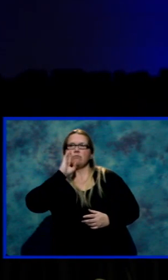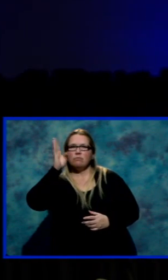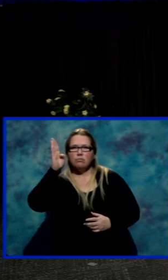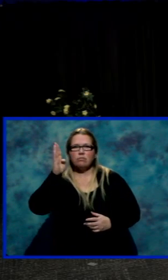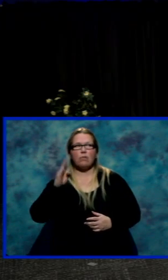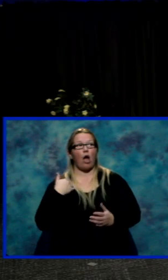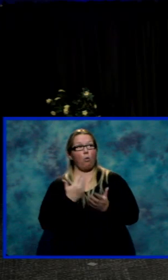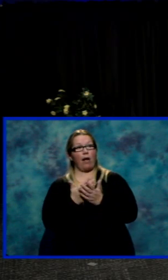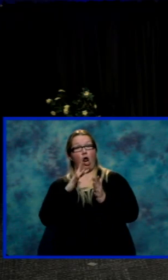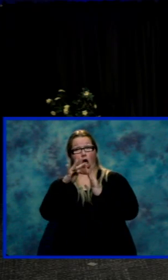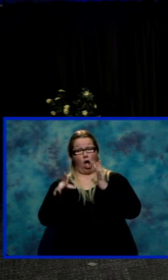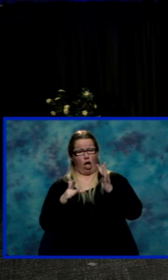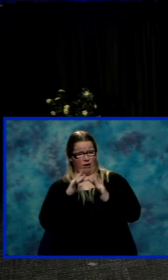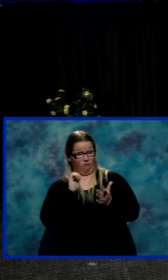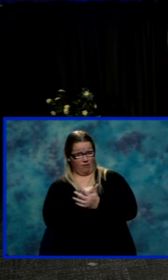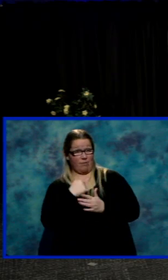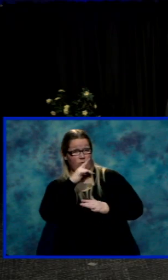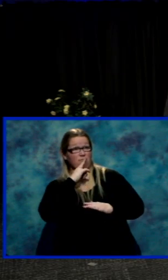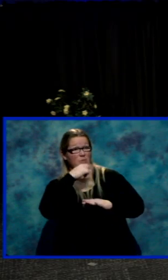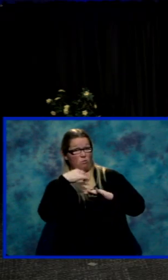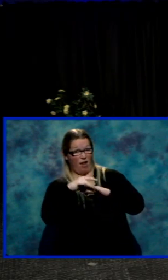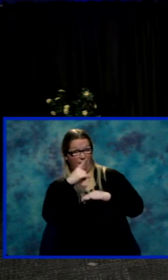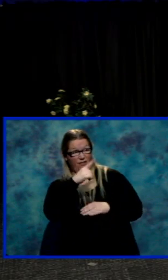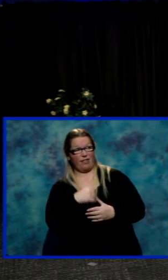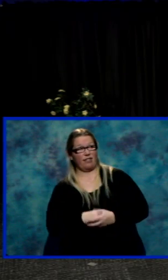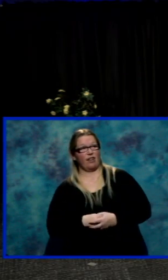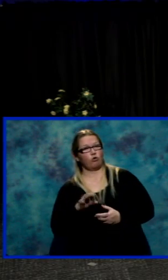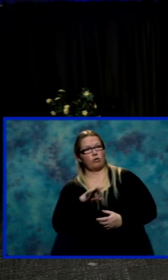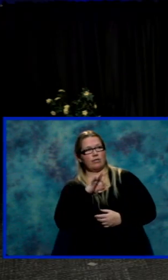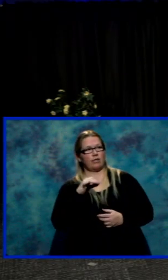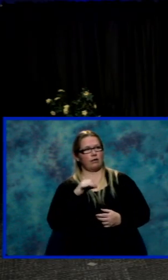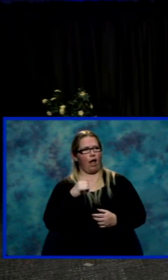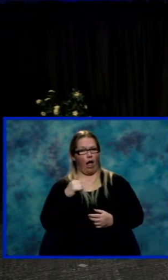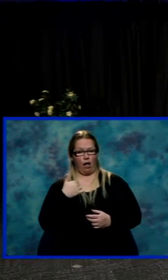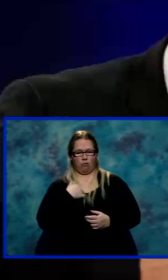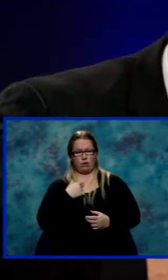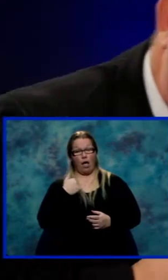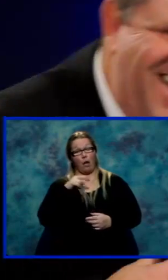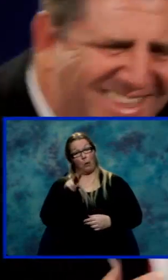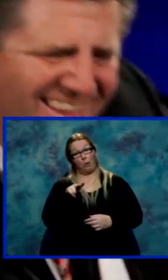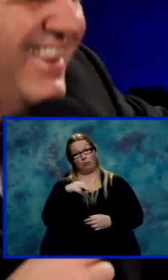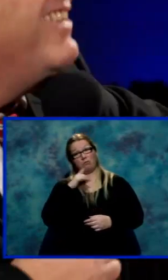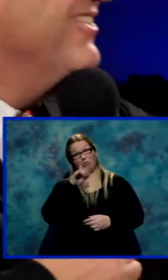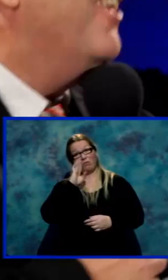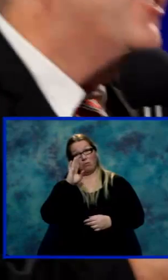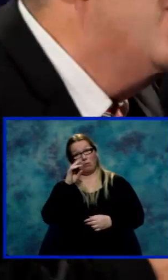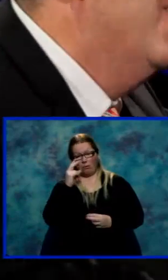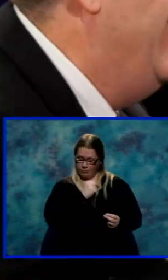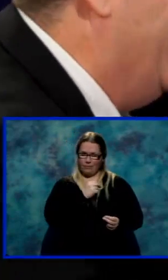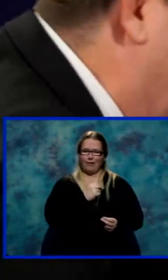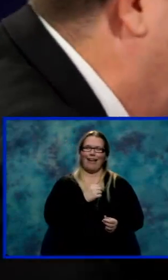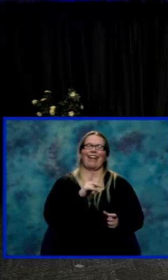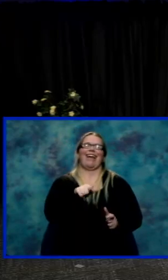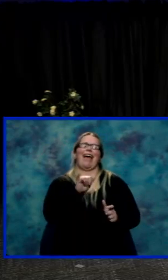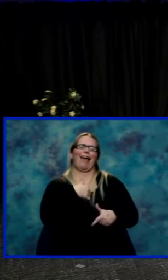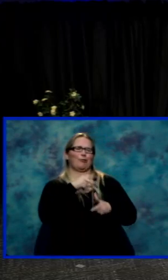actually went online, did I not, Lizka? And I shouldn't say this, but I went to sleep listening to you preach last night. That's not true